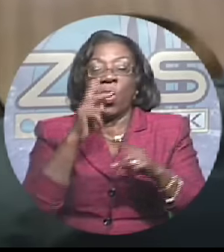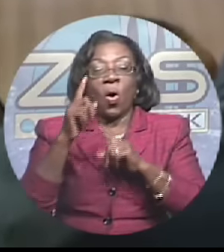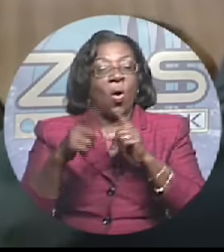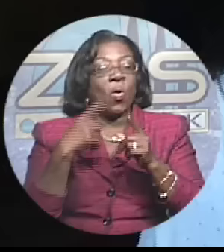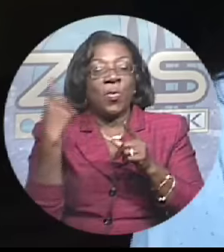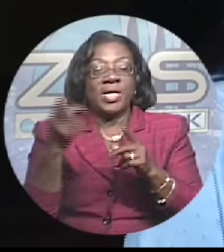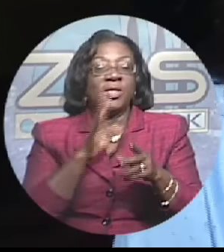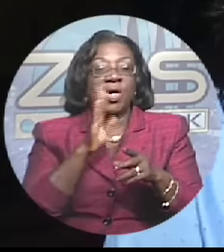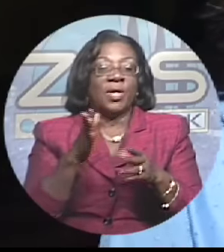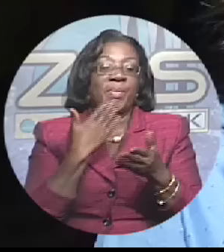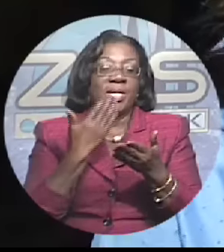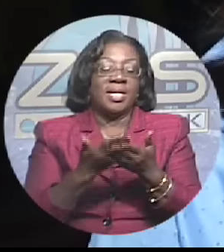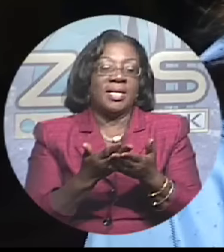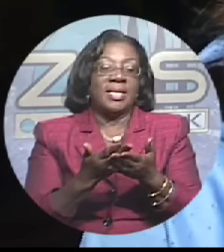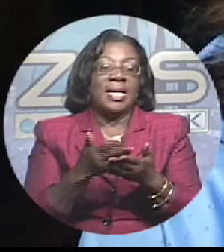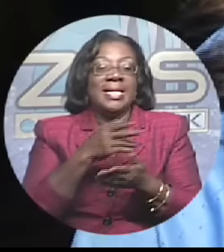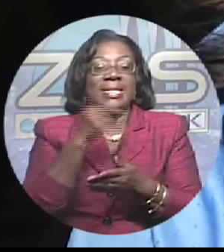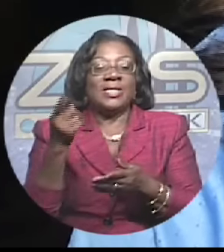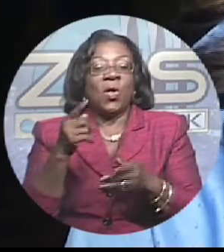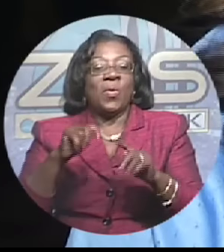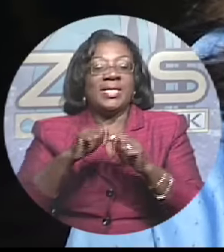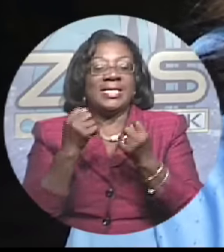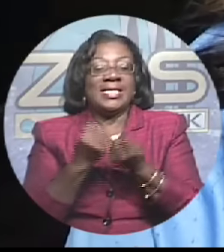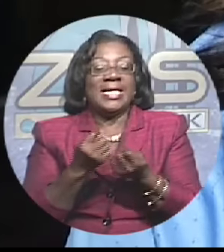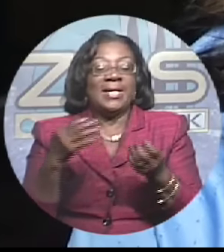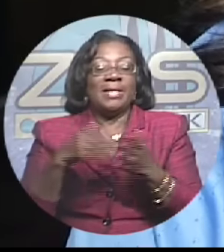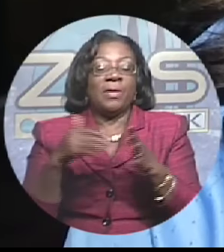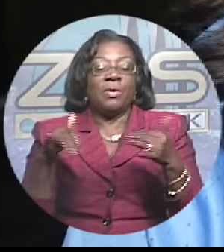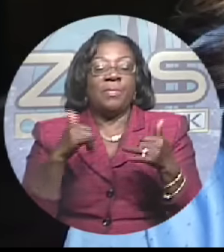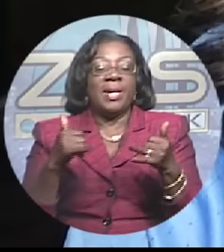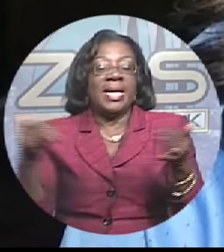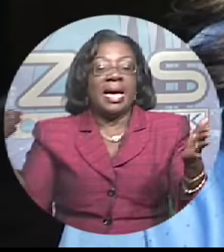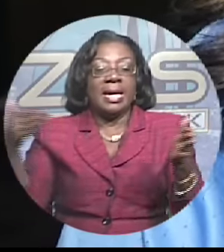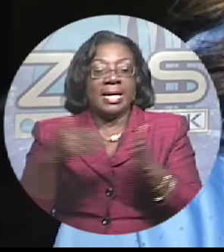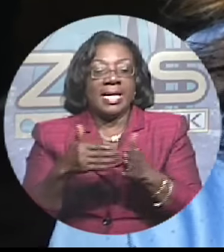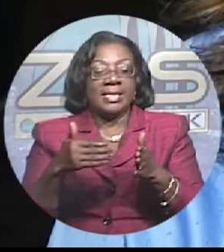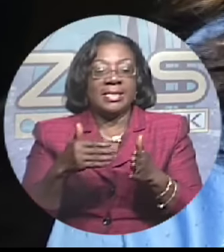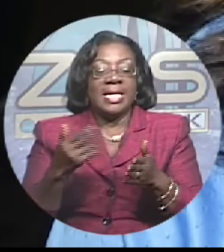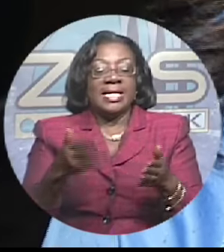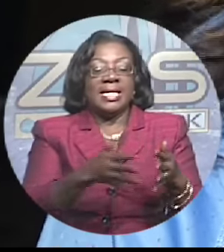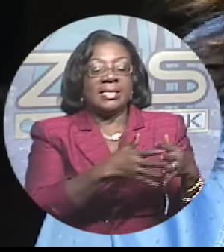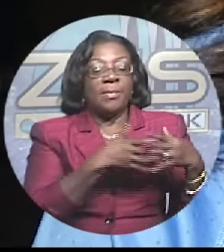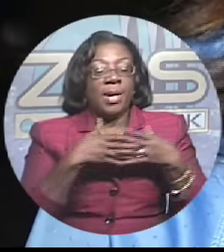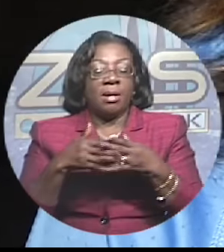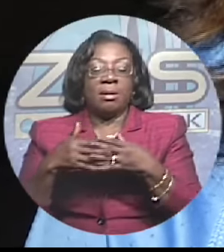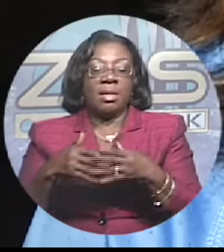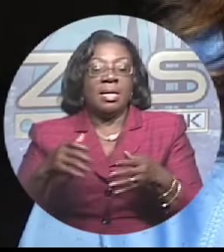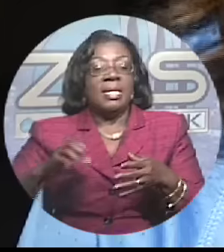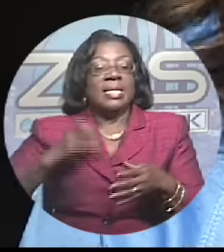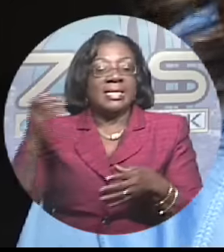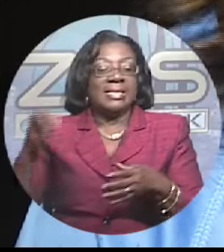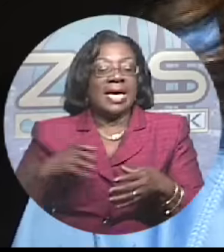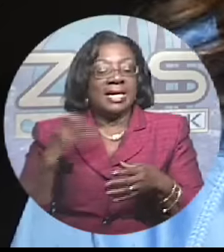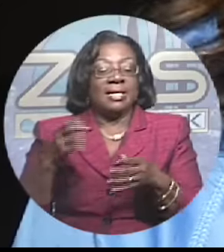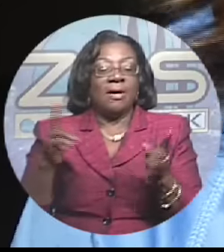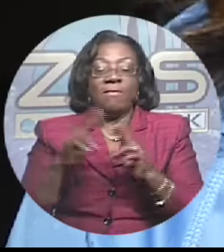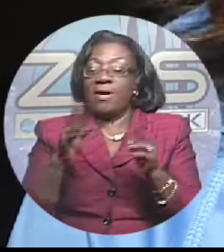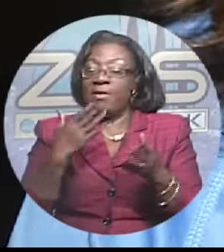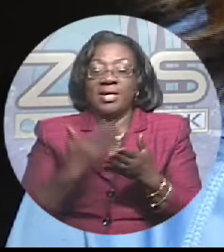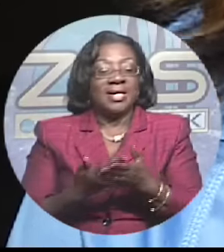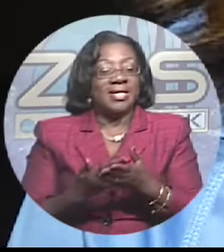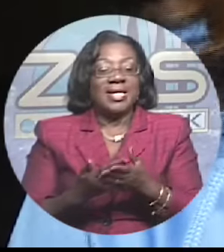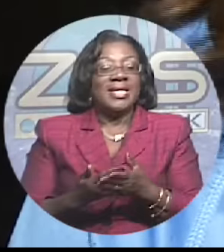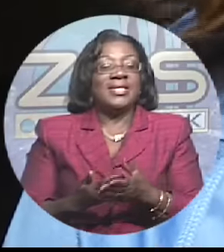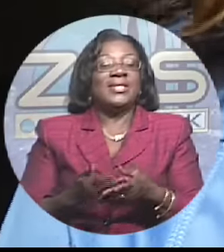There's the teams that we're up against, the U.S. and Canada, they're very good. So I know it's going to be